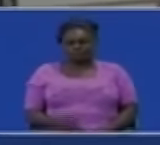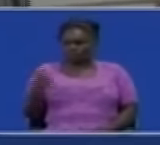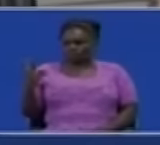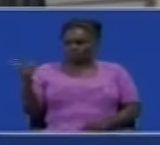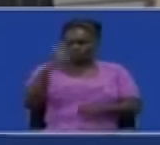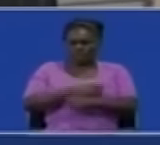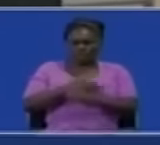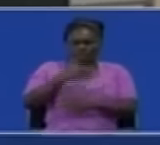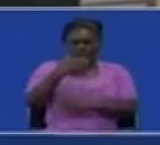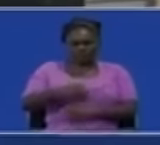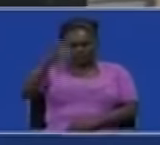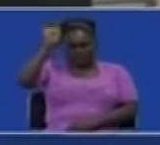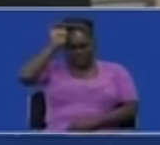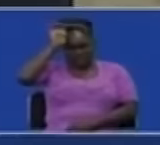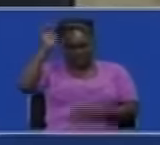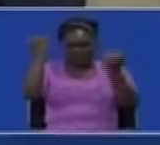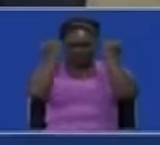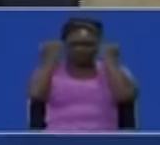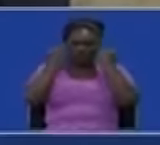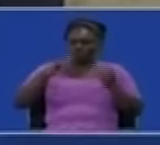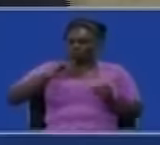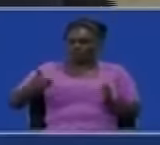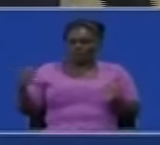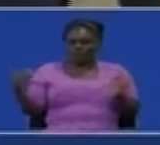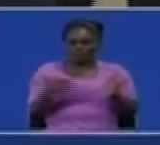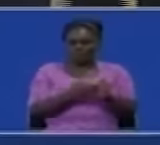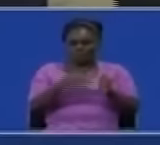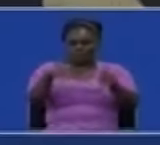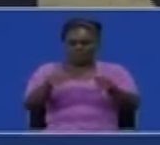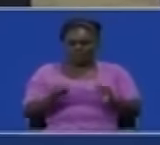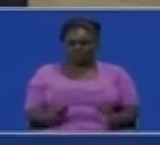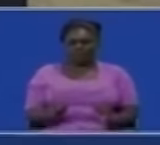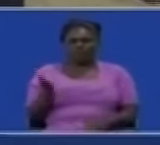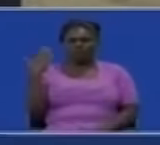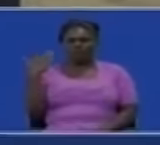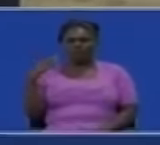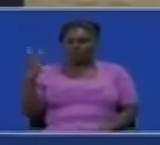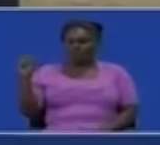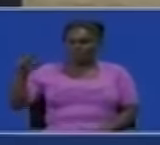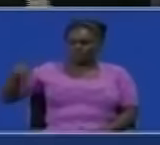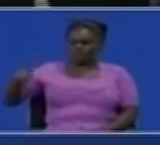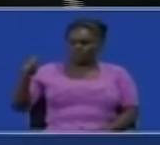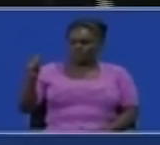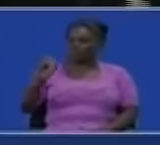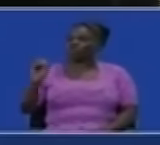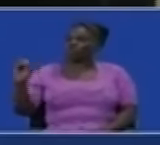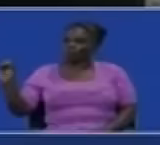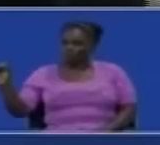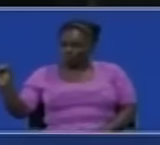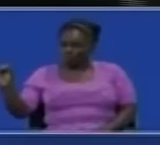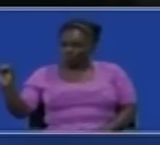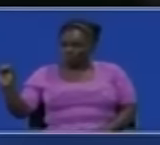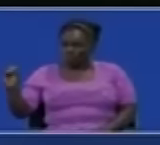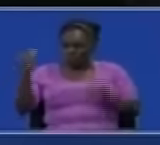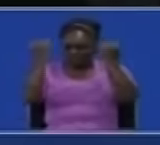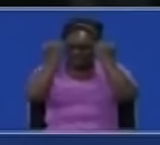2 days after an Eldoret court issued an injunction to stop the burial of former nominated MP Mark Kiptarbei To, following